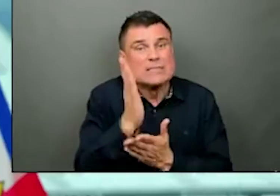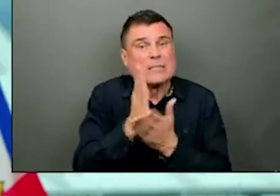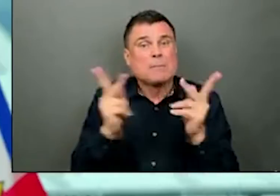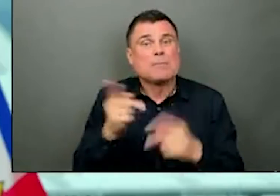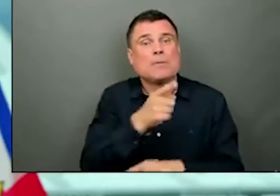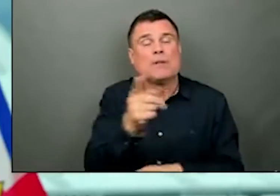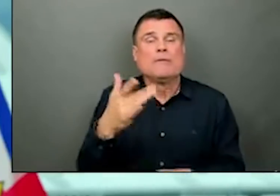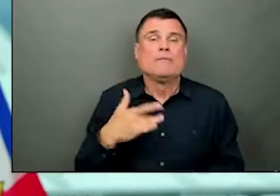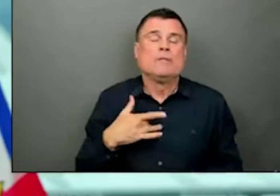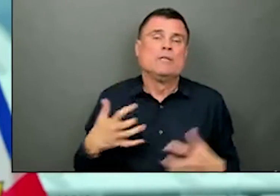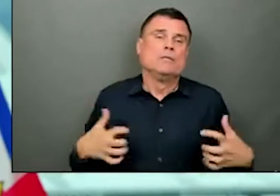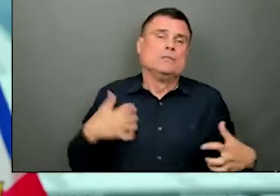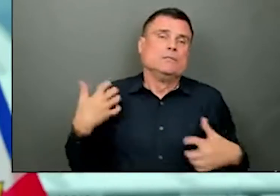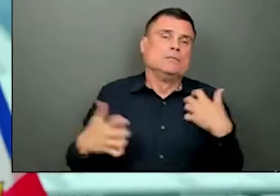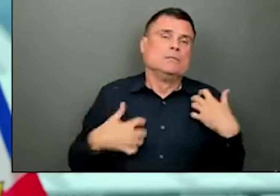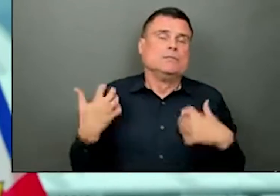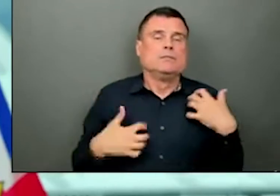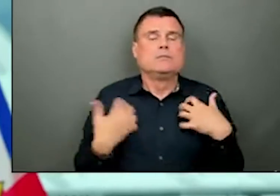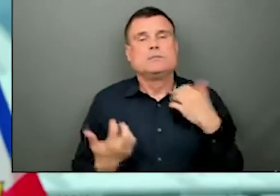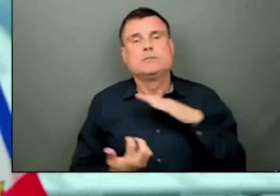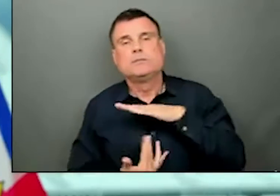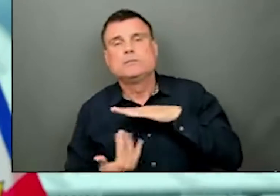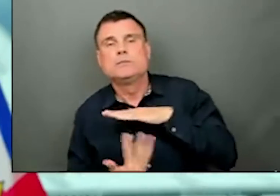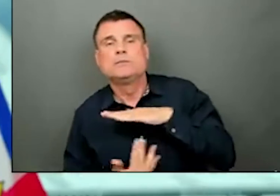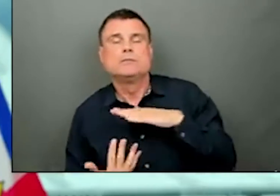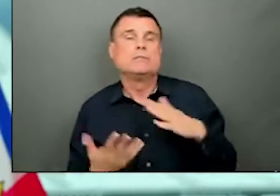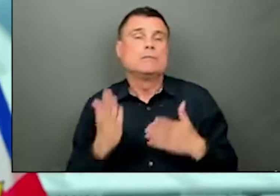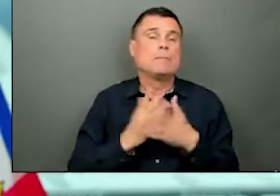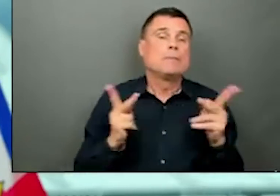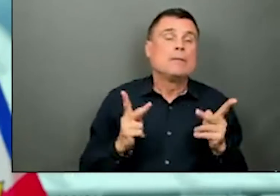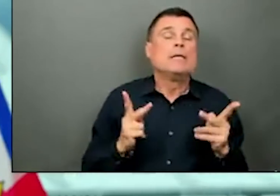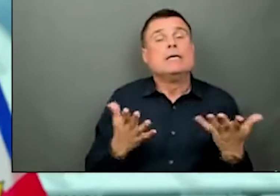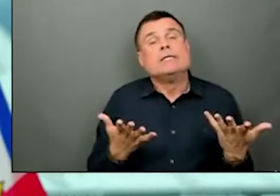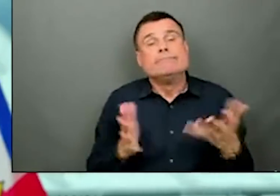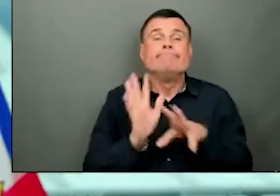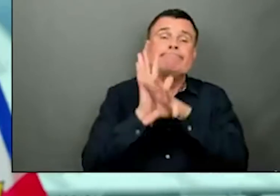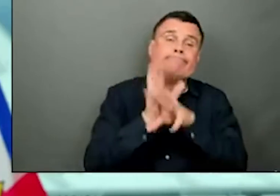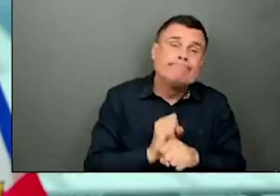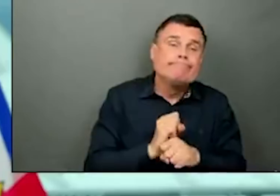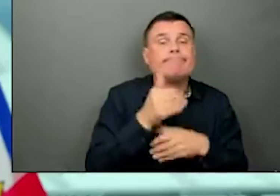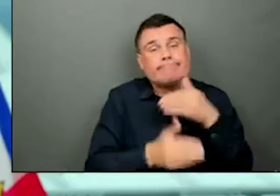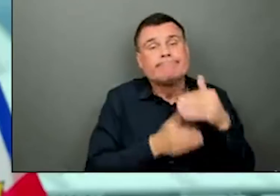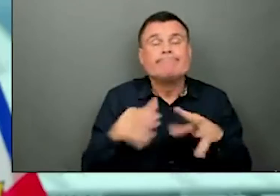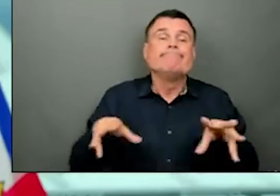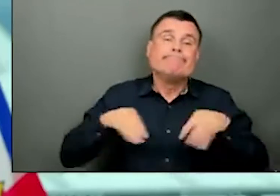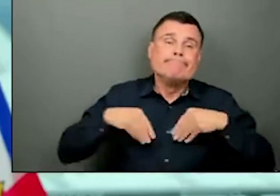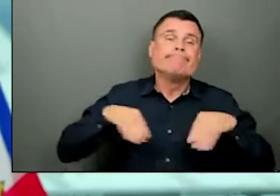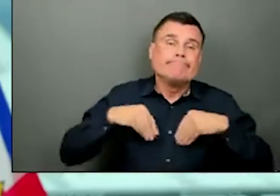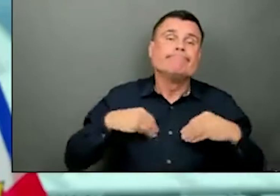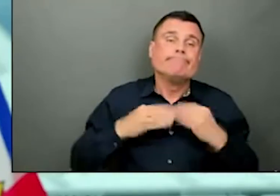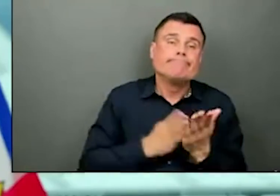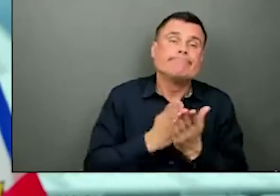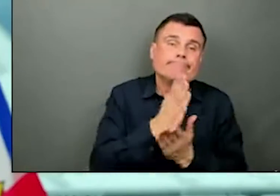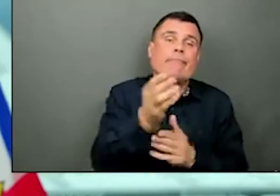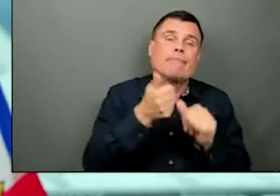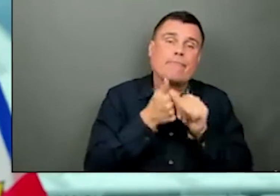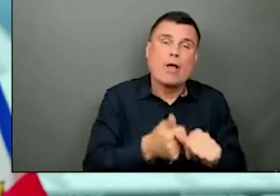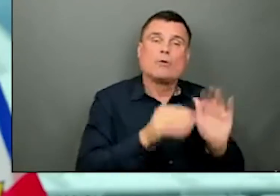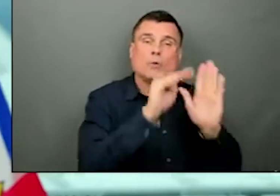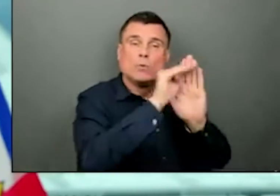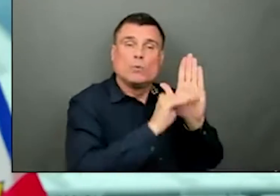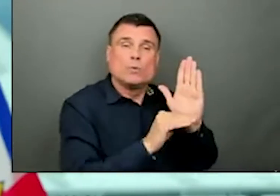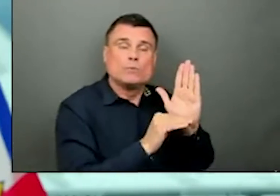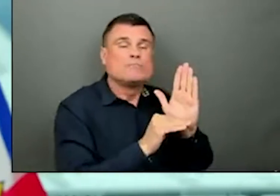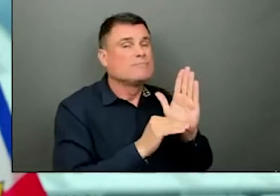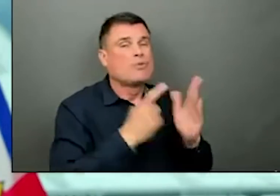that will save lives. We need to use our collective effort and momentum to keep going now through these next